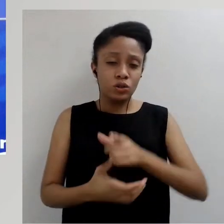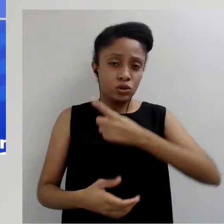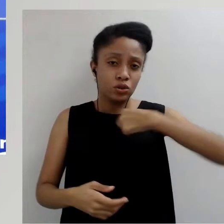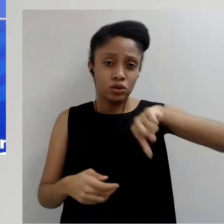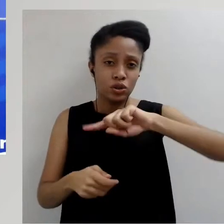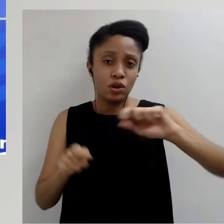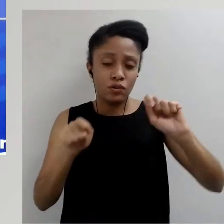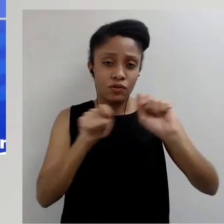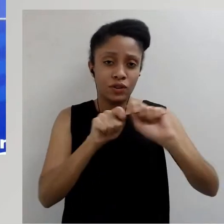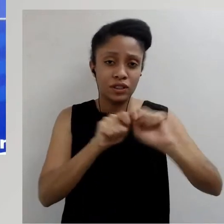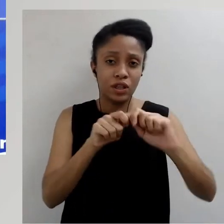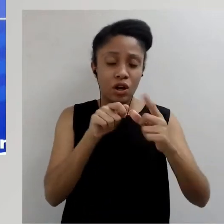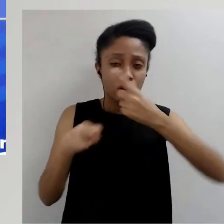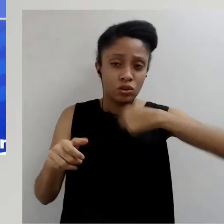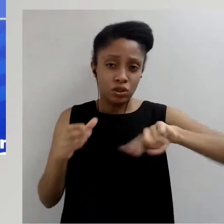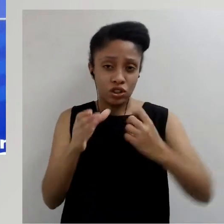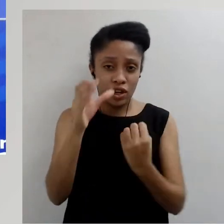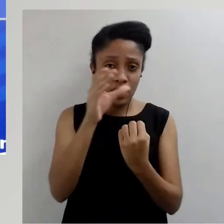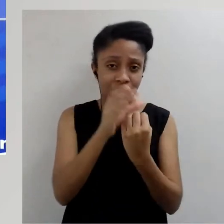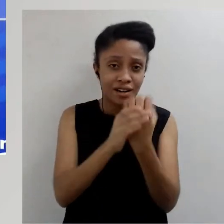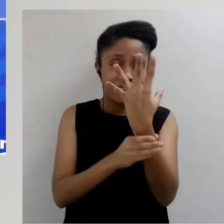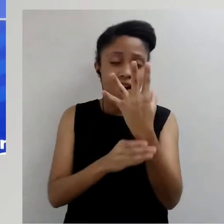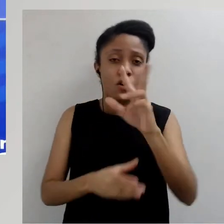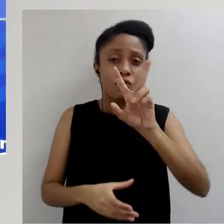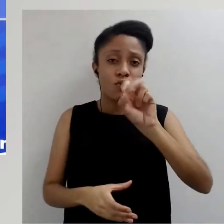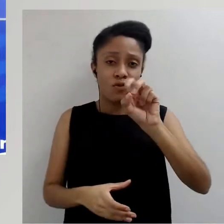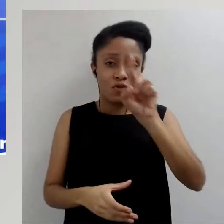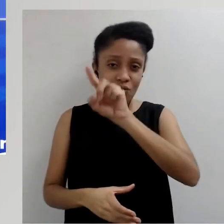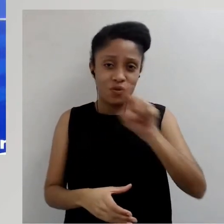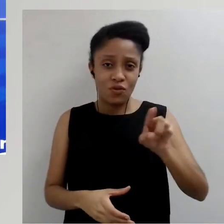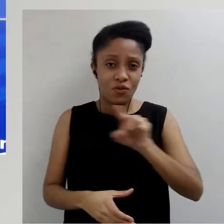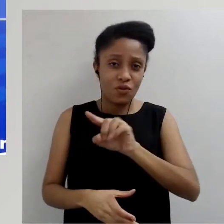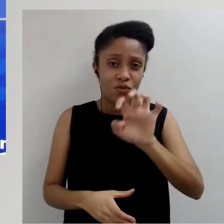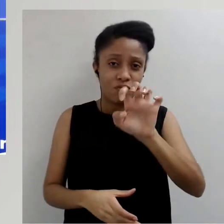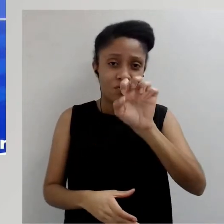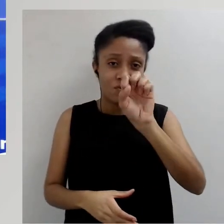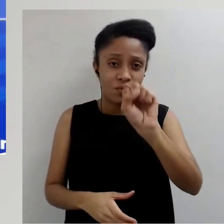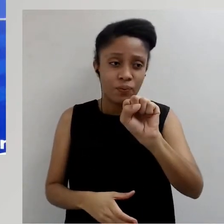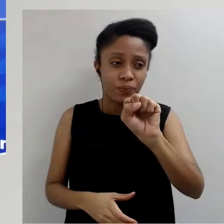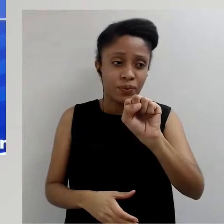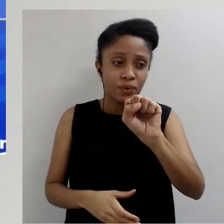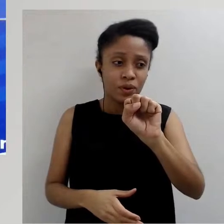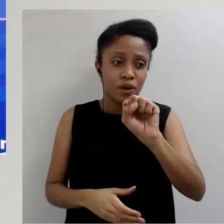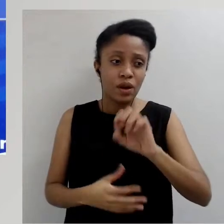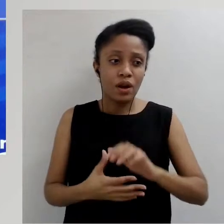doing. It's what we are creating here. That it's to